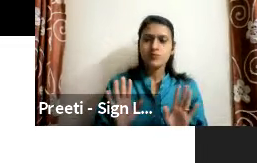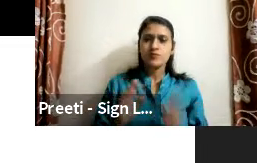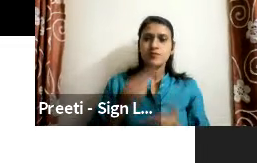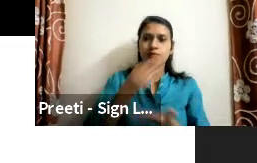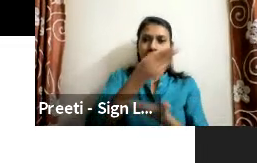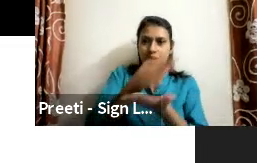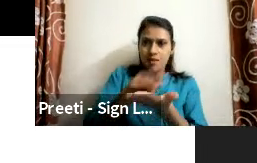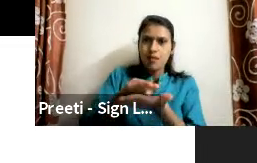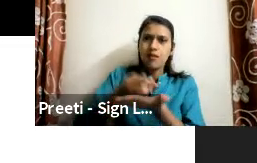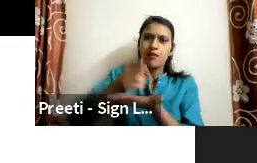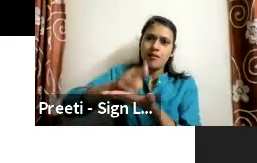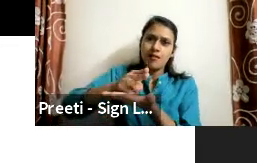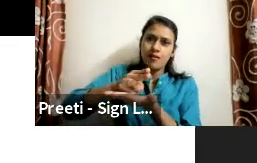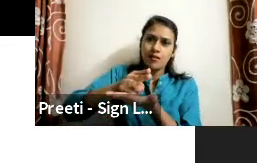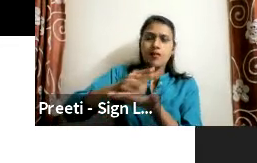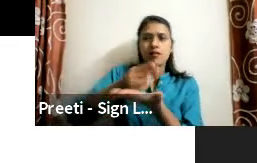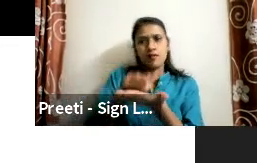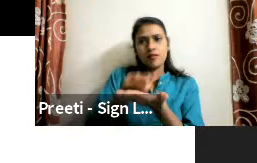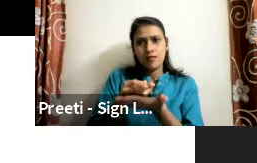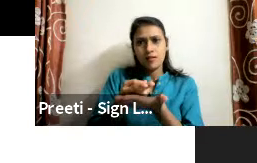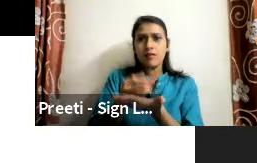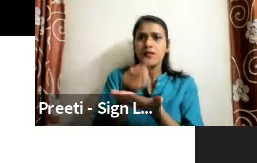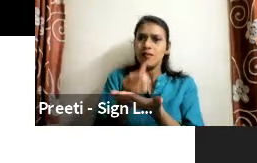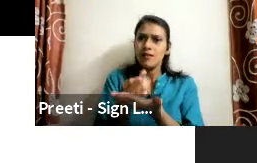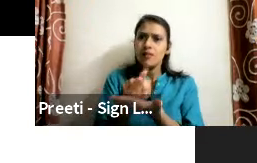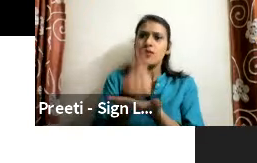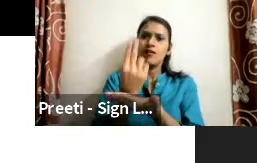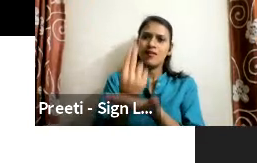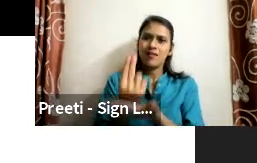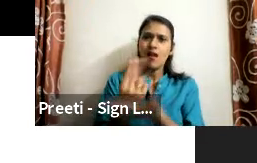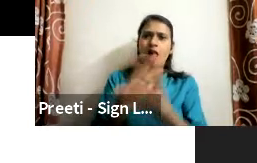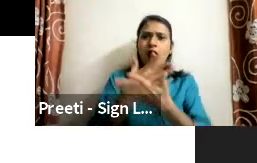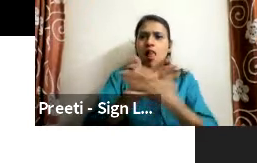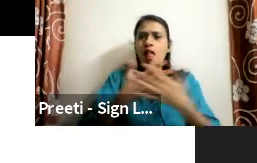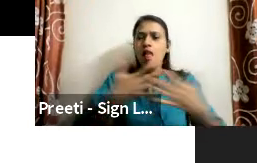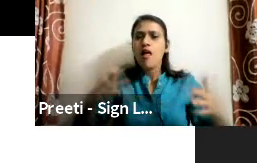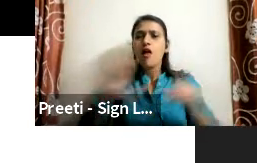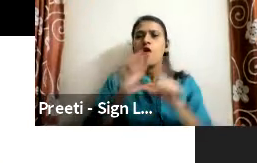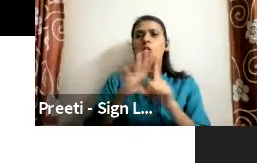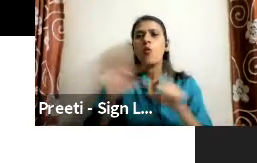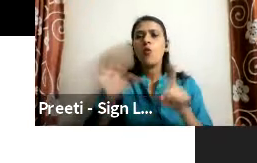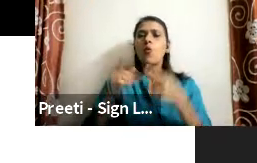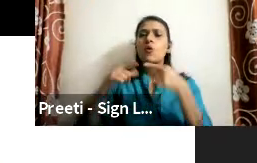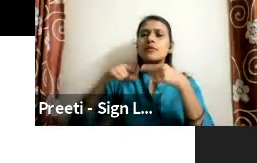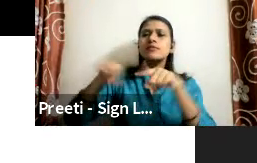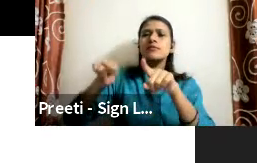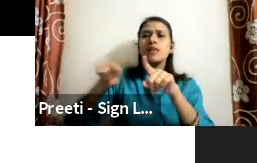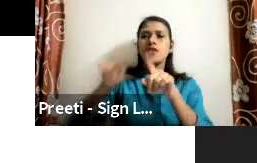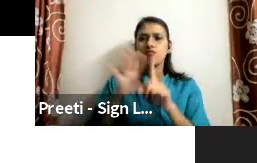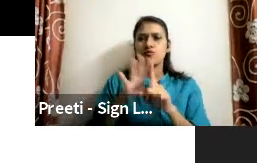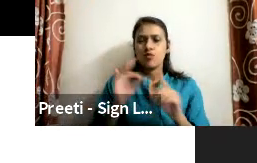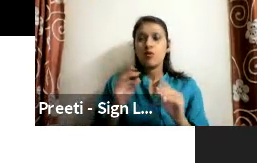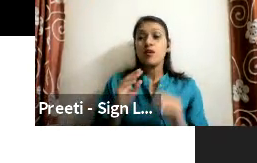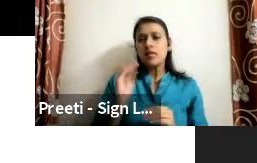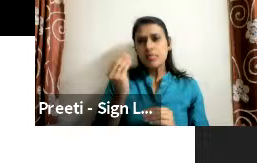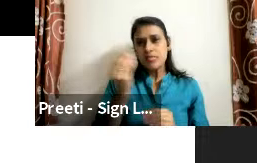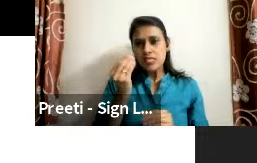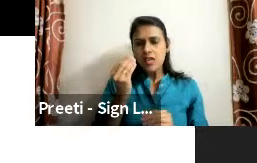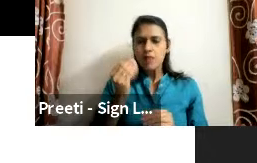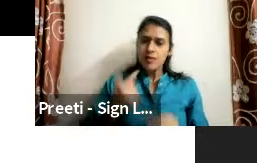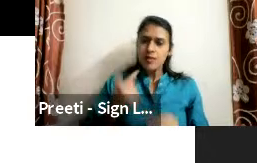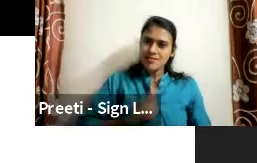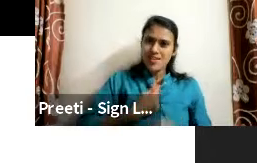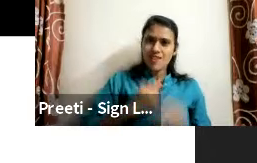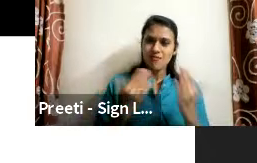healthy are you or how strong you feel to do these position changes or yourself. Some people may require assistance